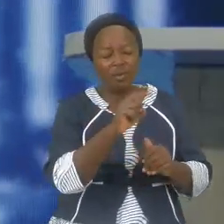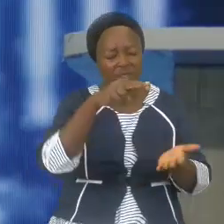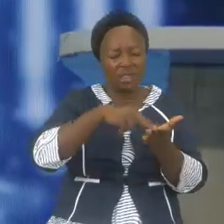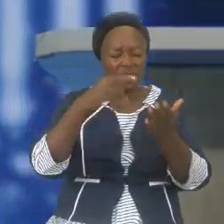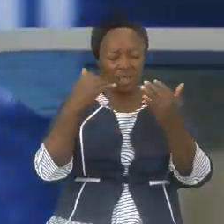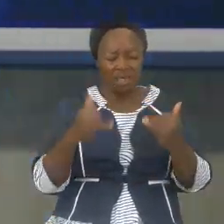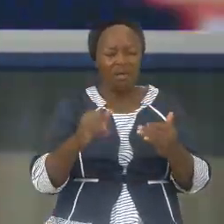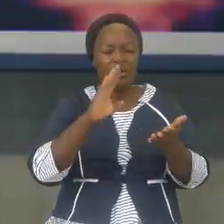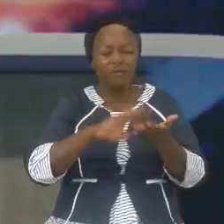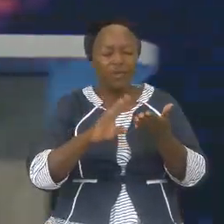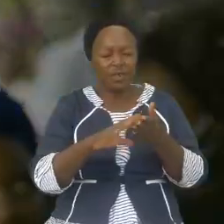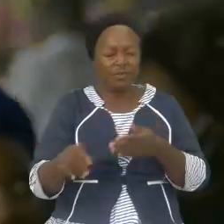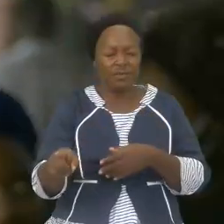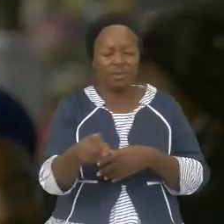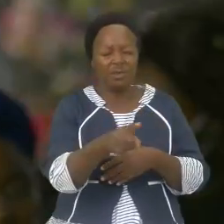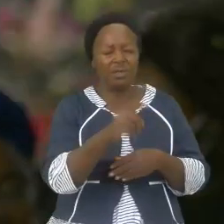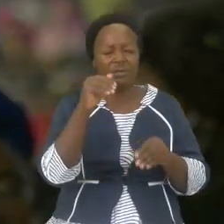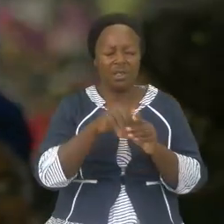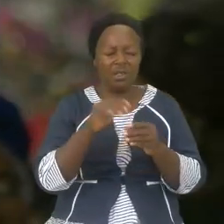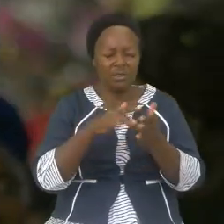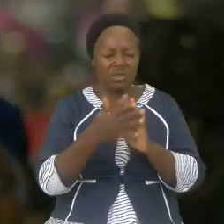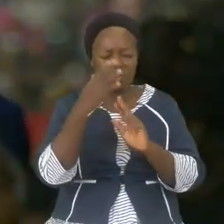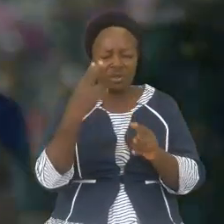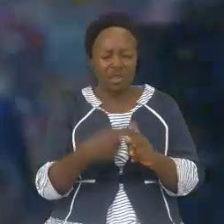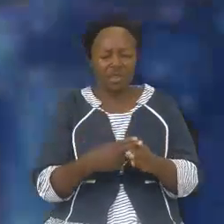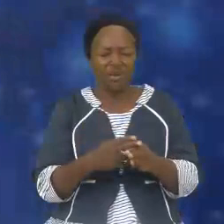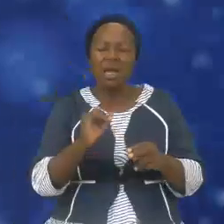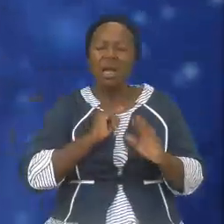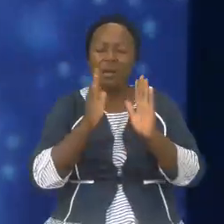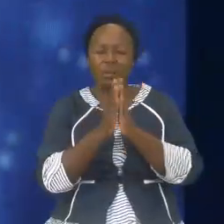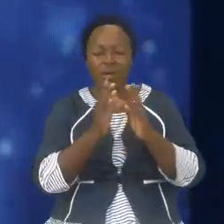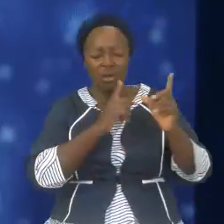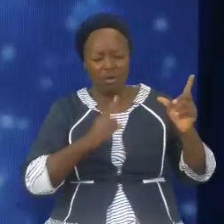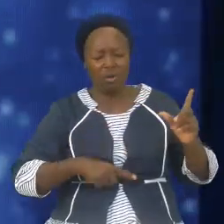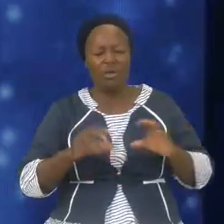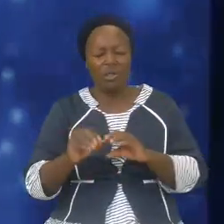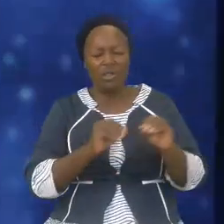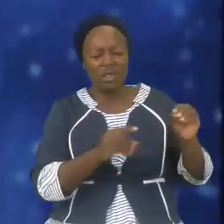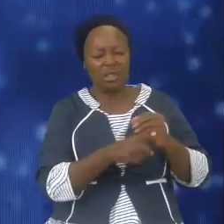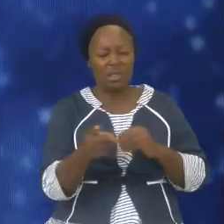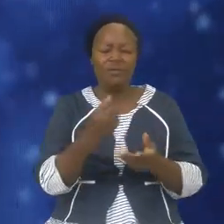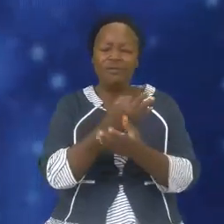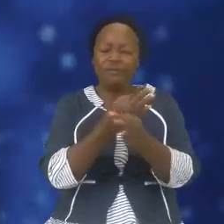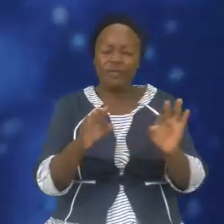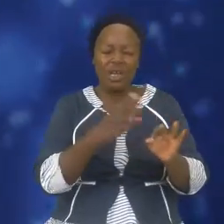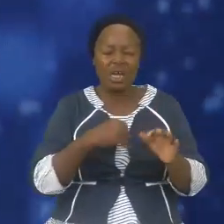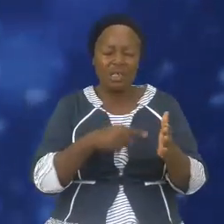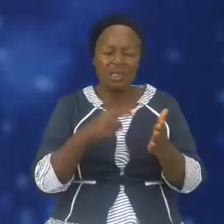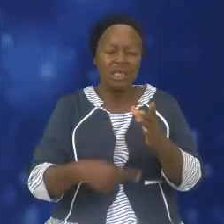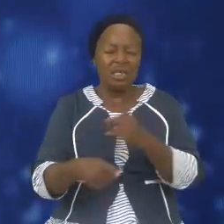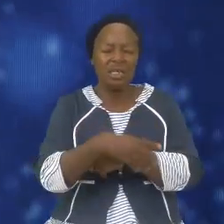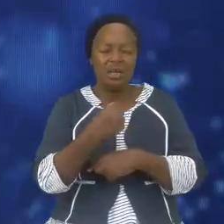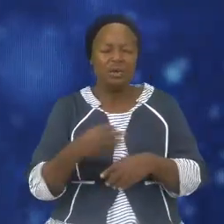them in Jesus' name. I pray, Lord, you set them free. And on this day of grace,